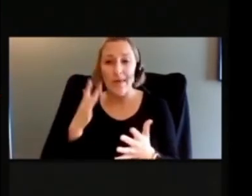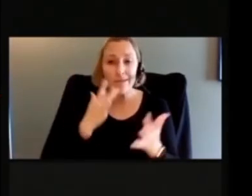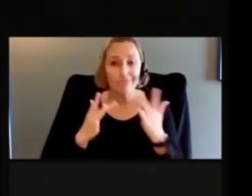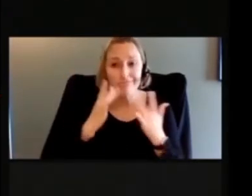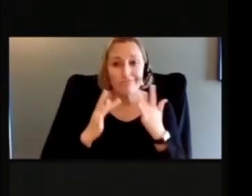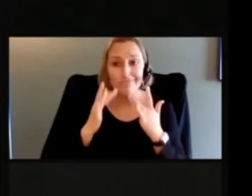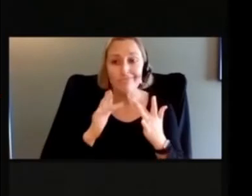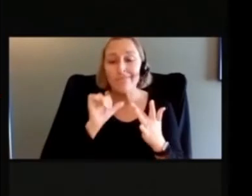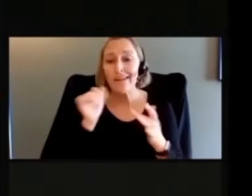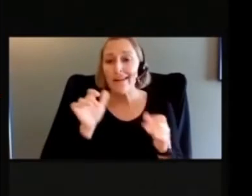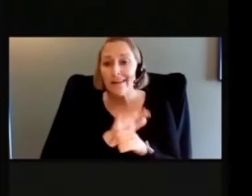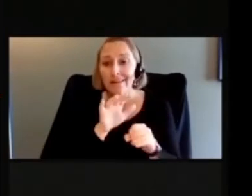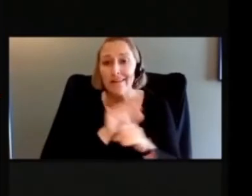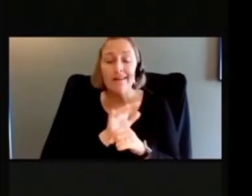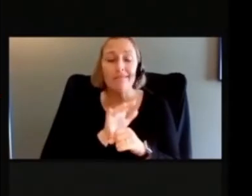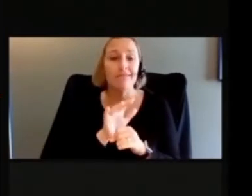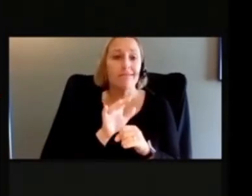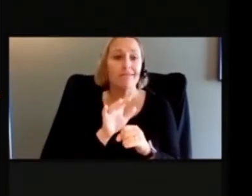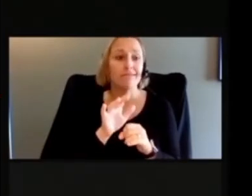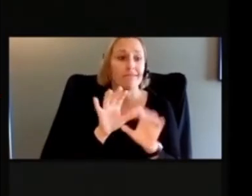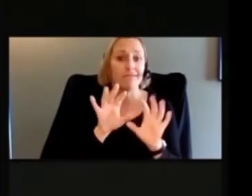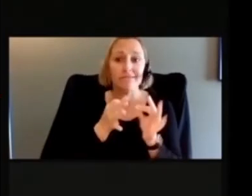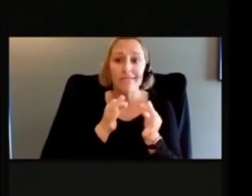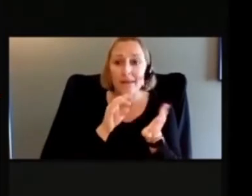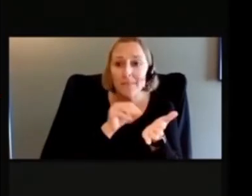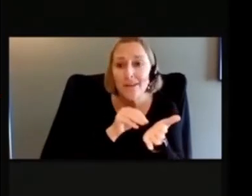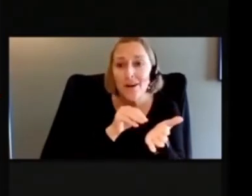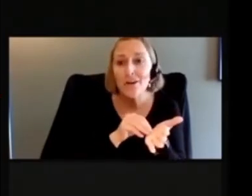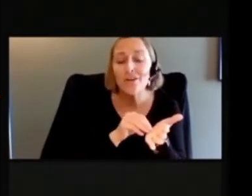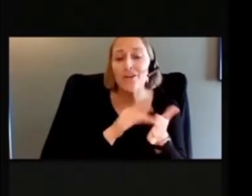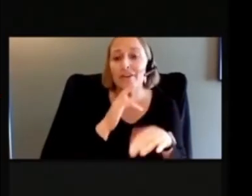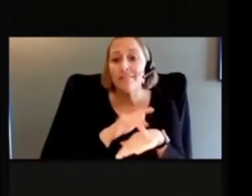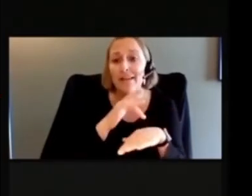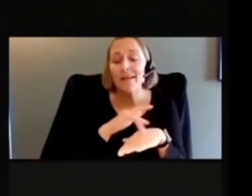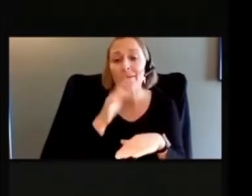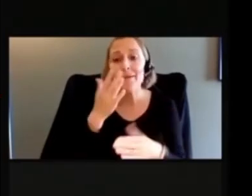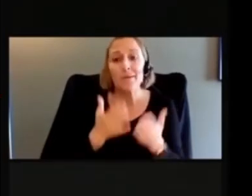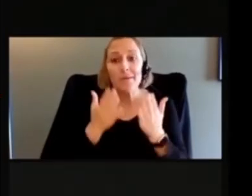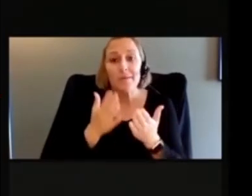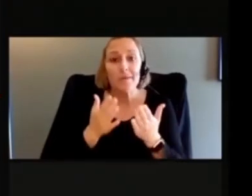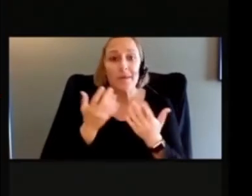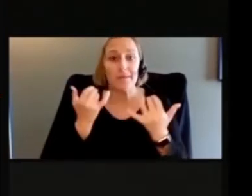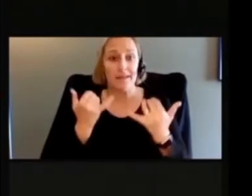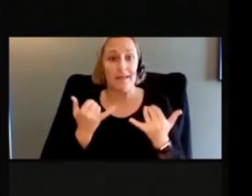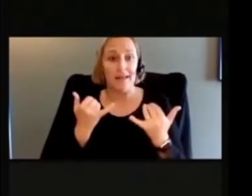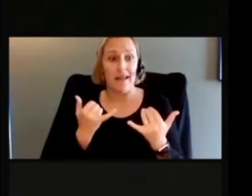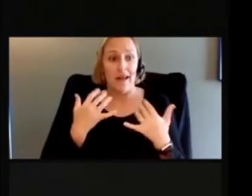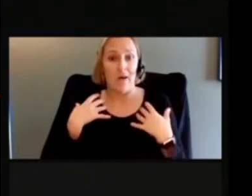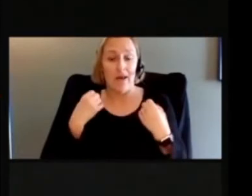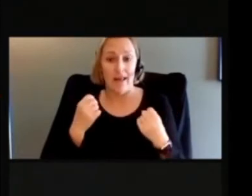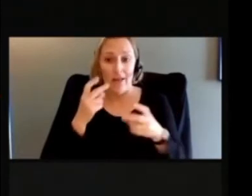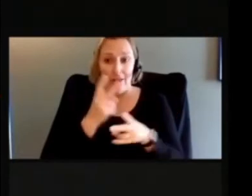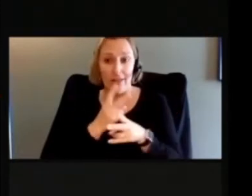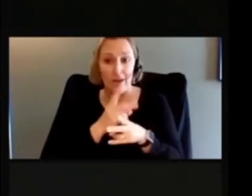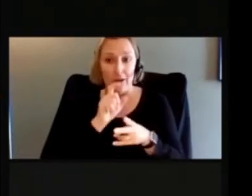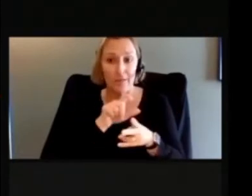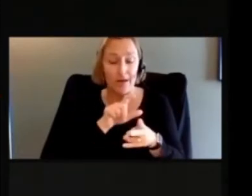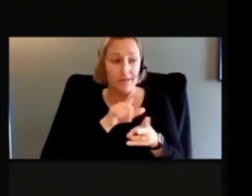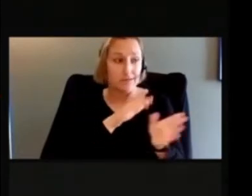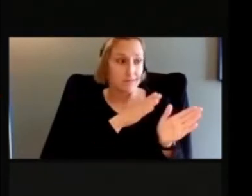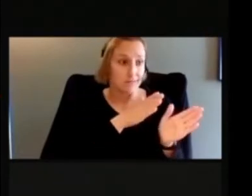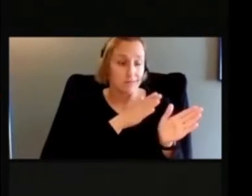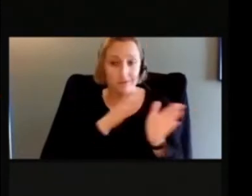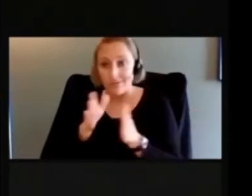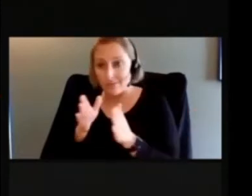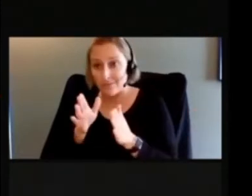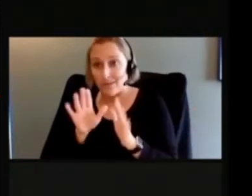workforce, right? And so what happens when your healthcare workforce now has to pivot and focus on COVID